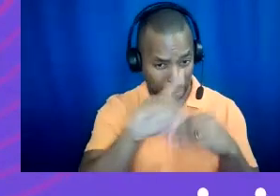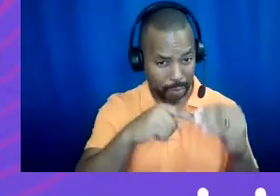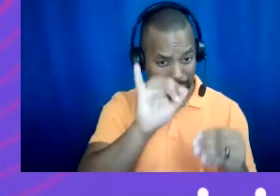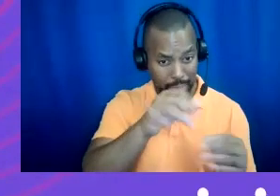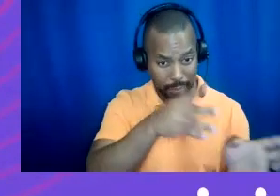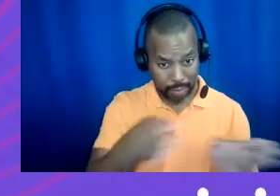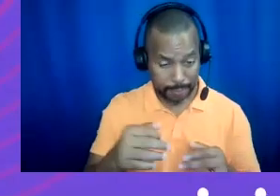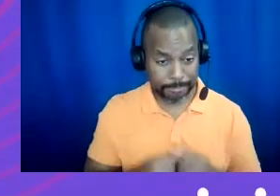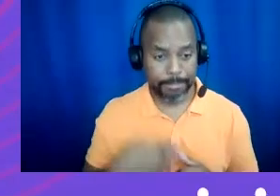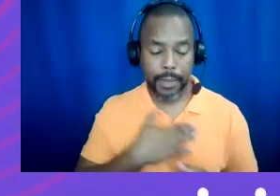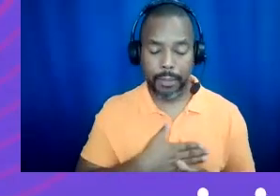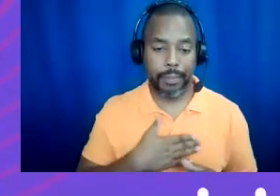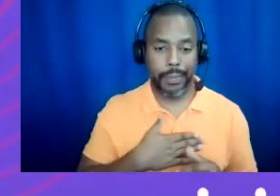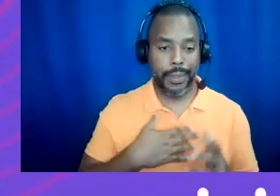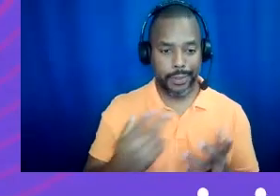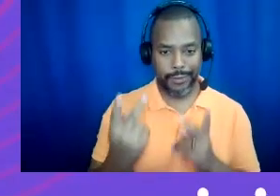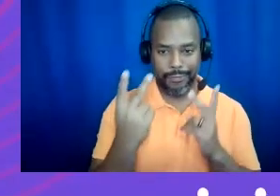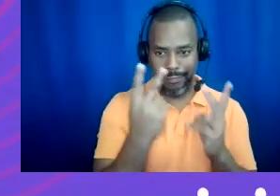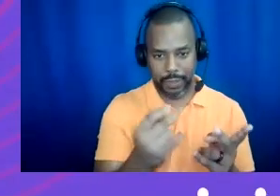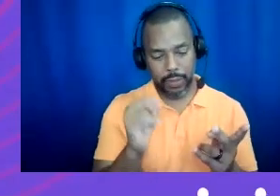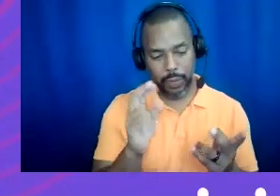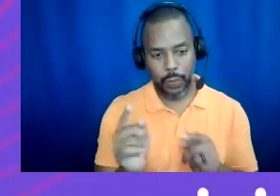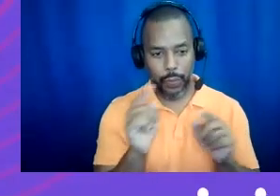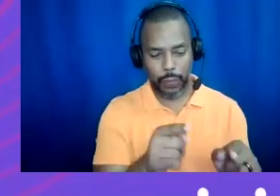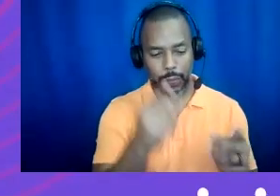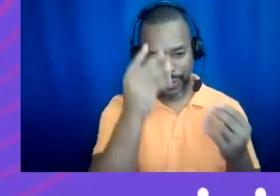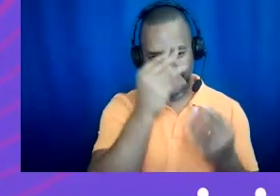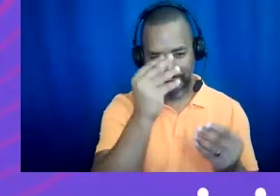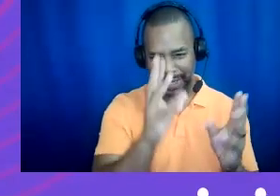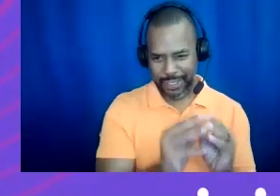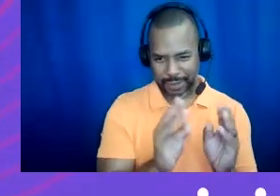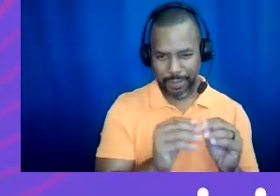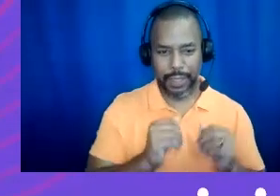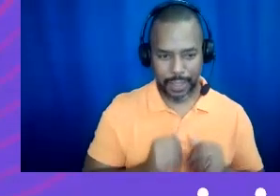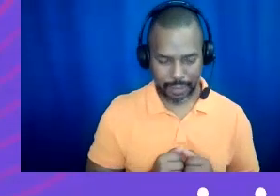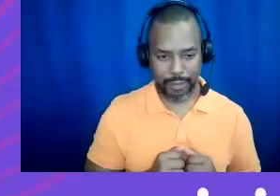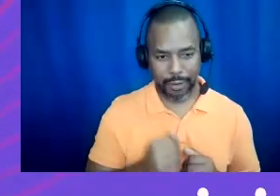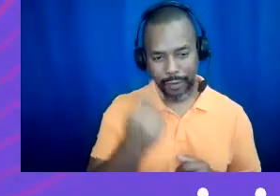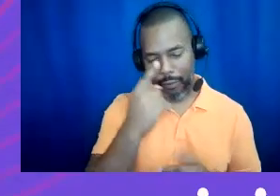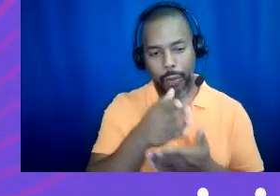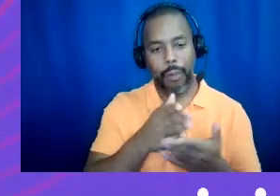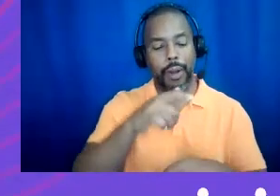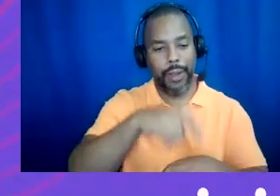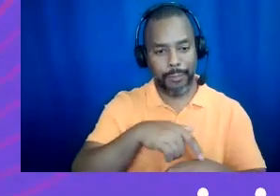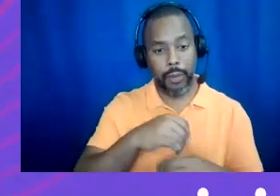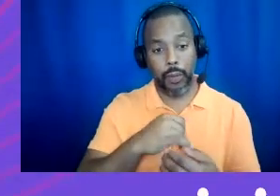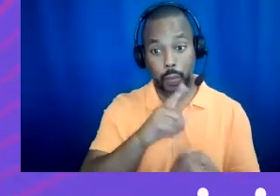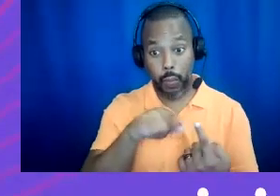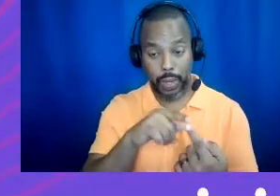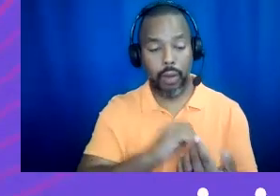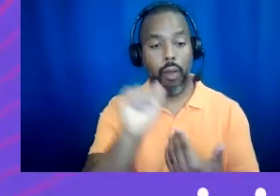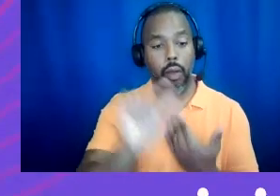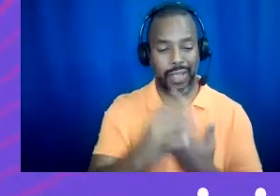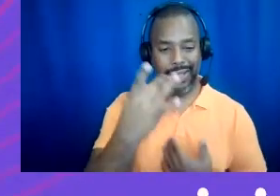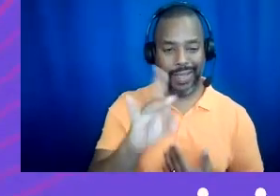plan, please visit us or plan on attending the information meeting that we're going to have for our part-time faculty on August 18th at 2